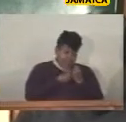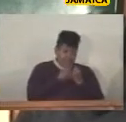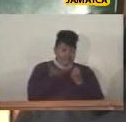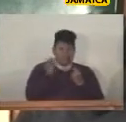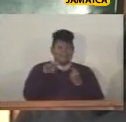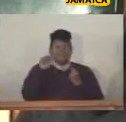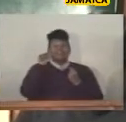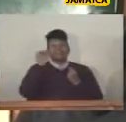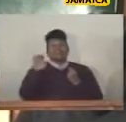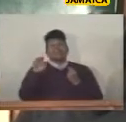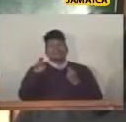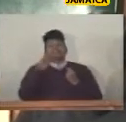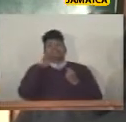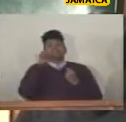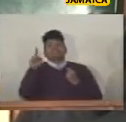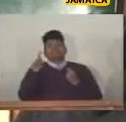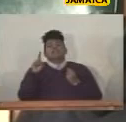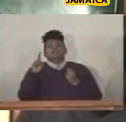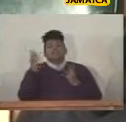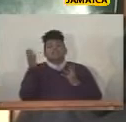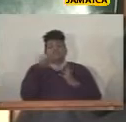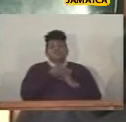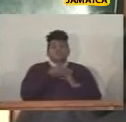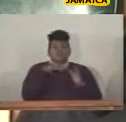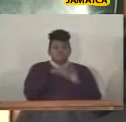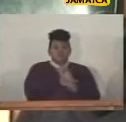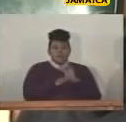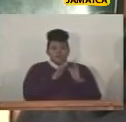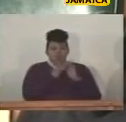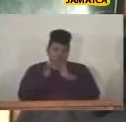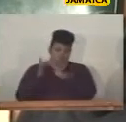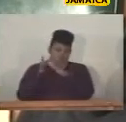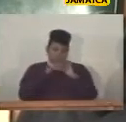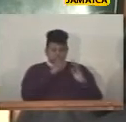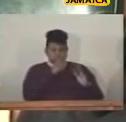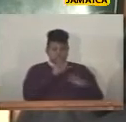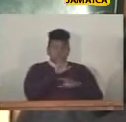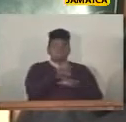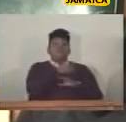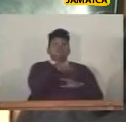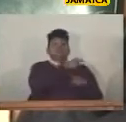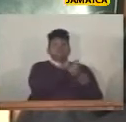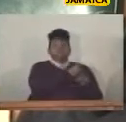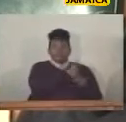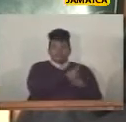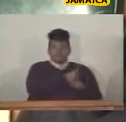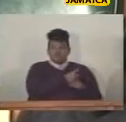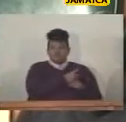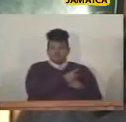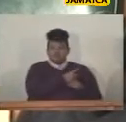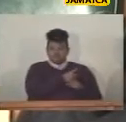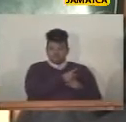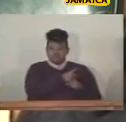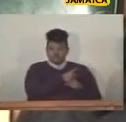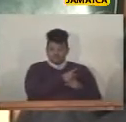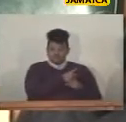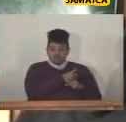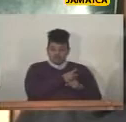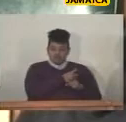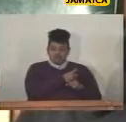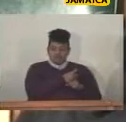will act on that information, Mr. President. Persons, fugitives from St. James have been